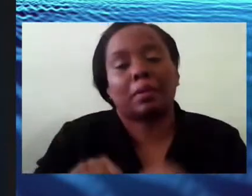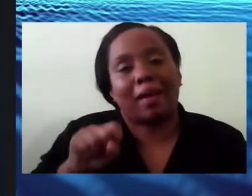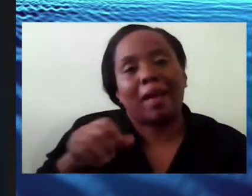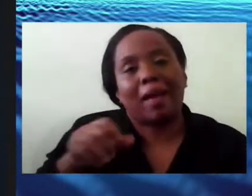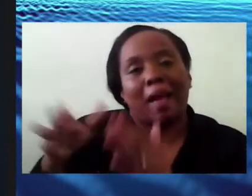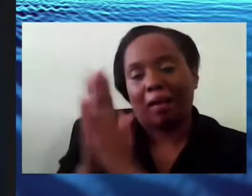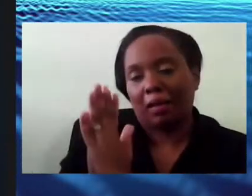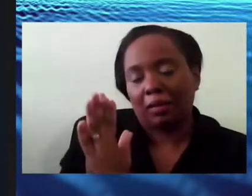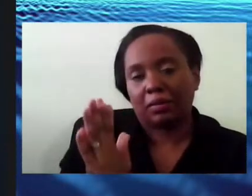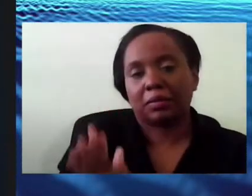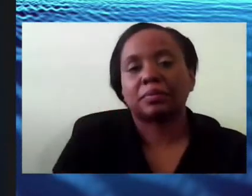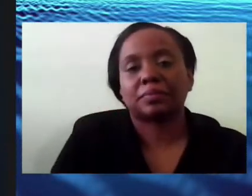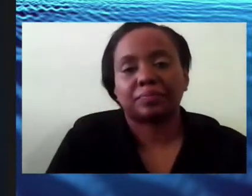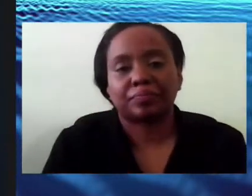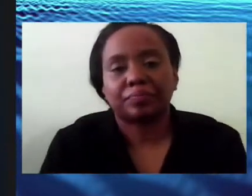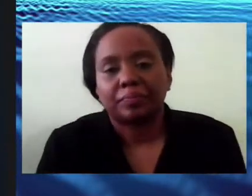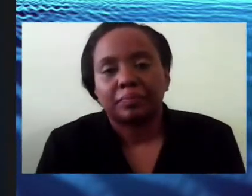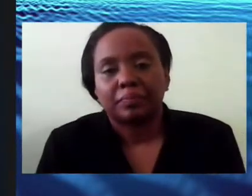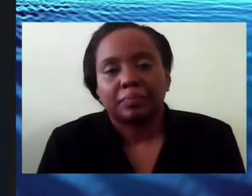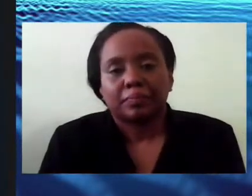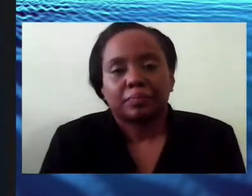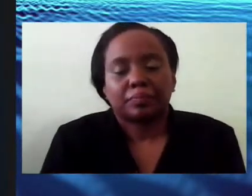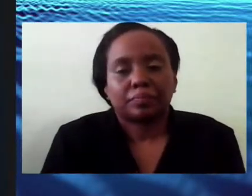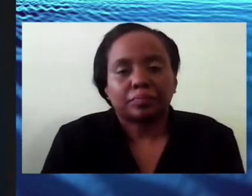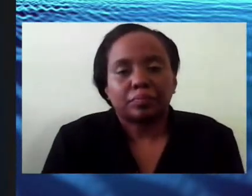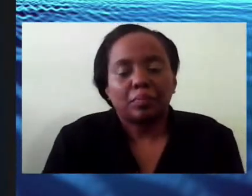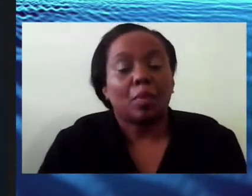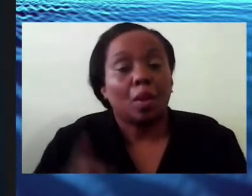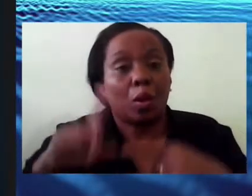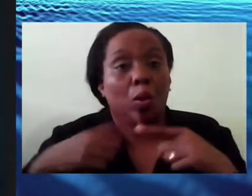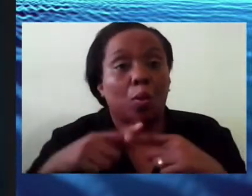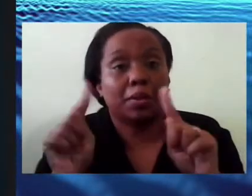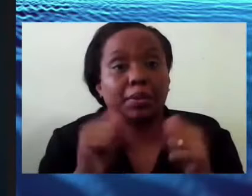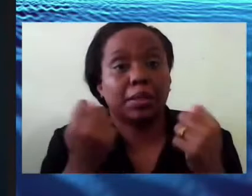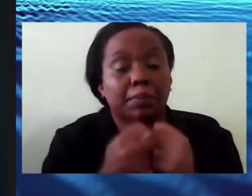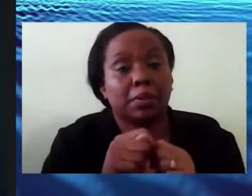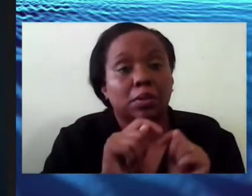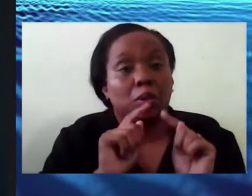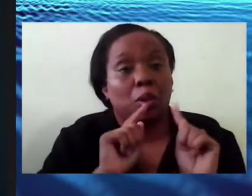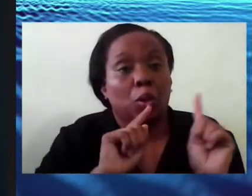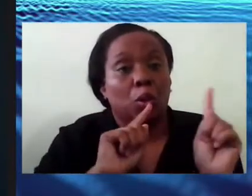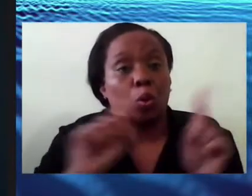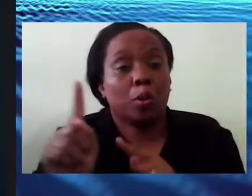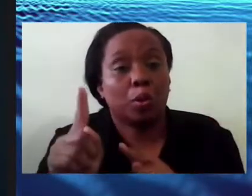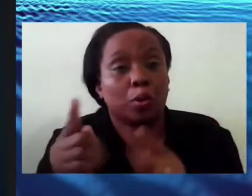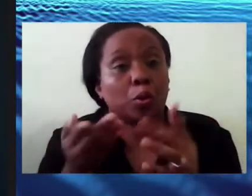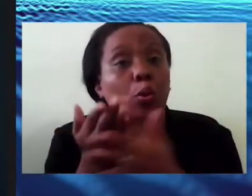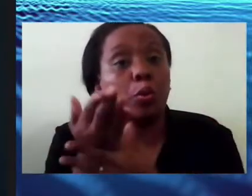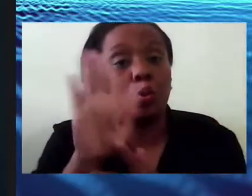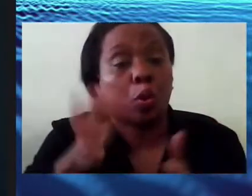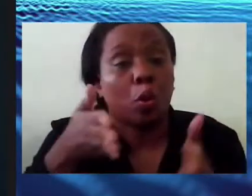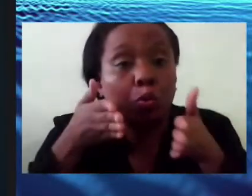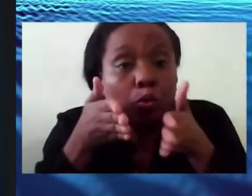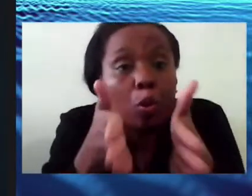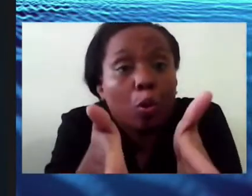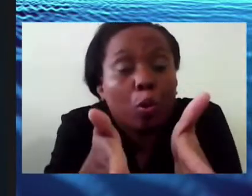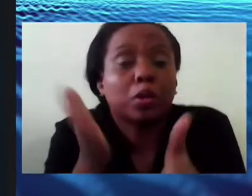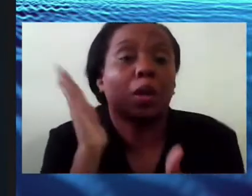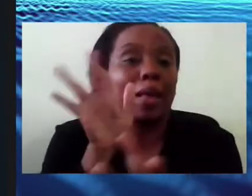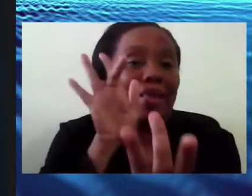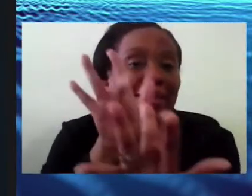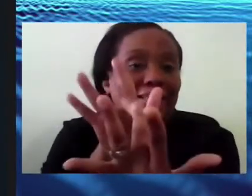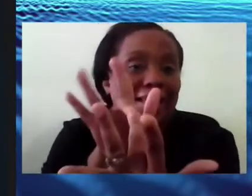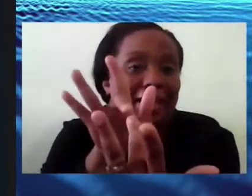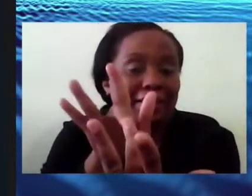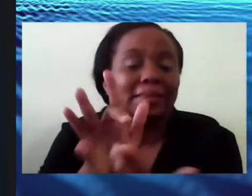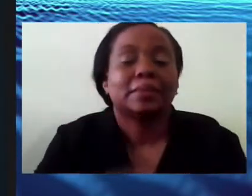Each street will be alerted when the team is coming down their avenue, and the residents are inviting everyone to come out and join the cleanup. And they say, they emphasize that we're